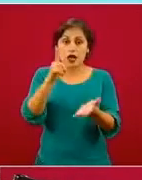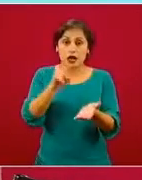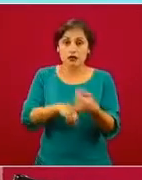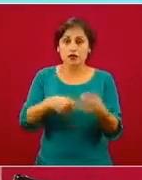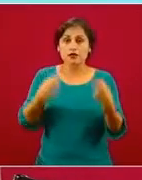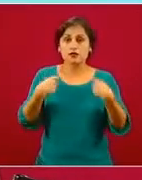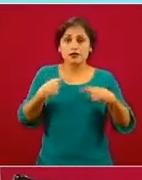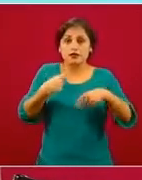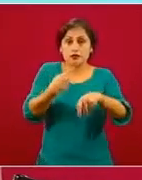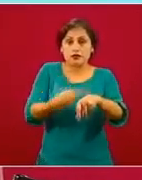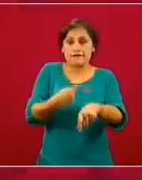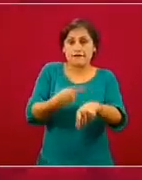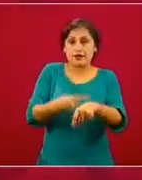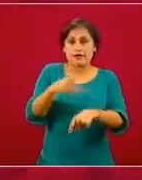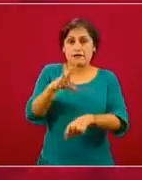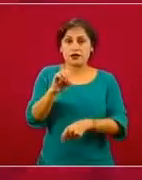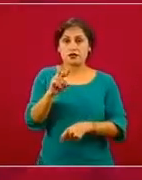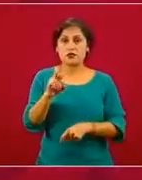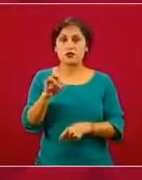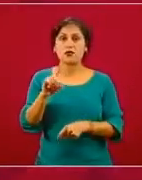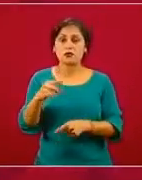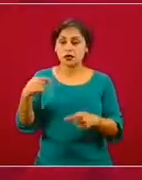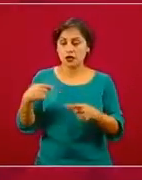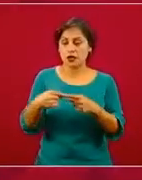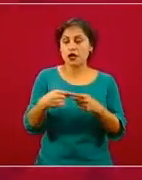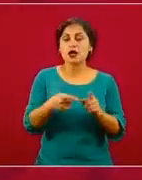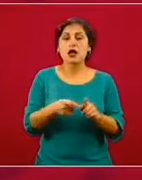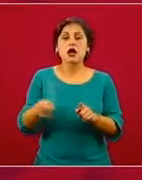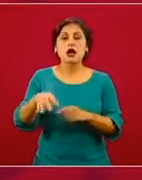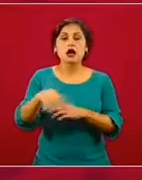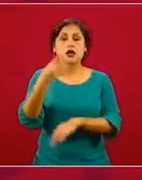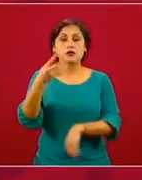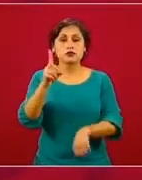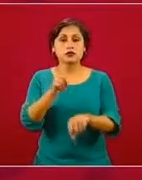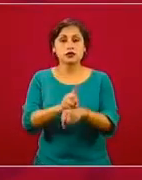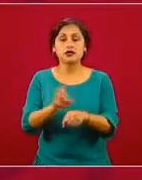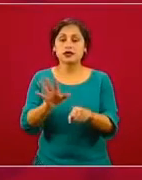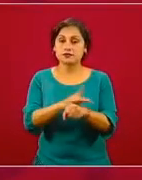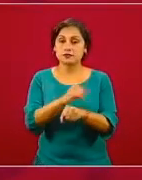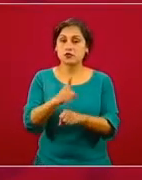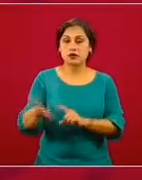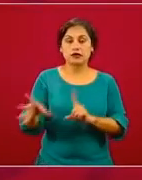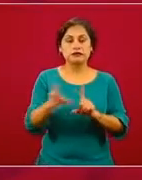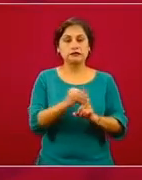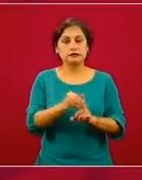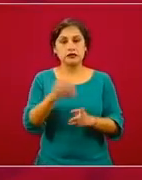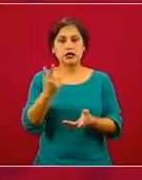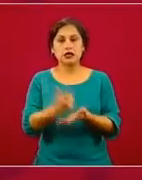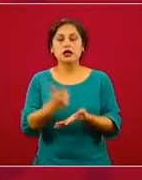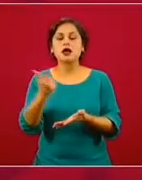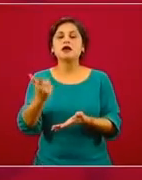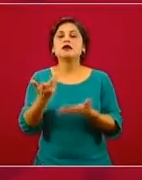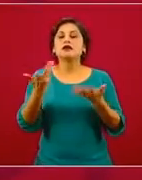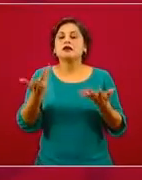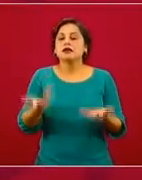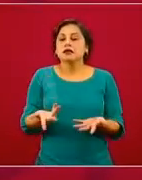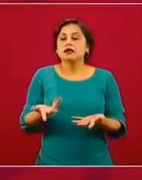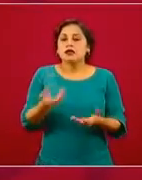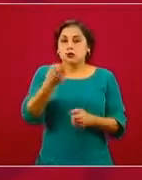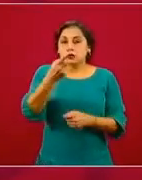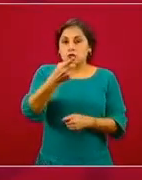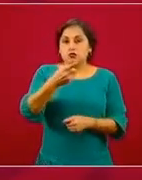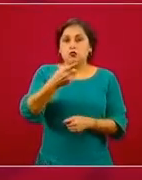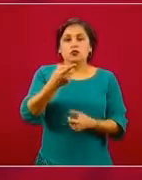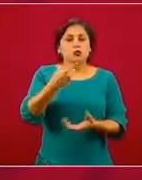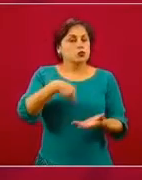in the guidelines is more than enough to disinfect any surfaces. So for example, if we have